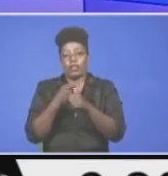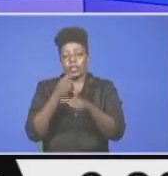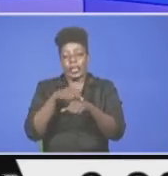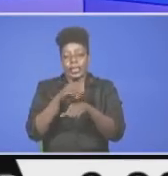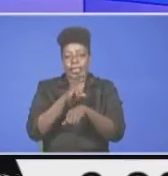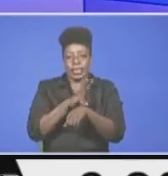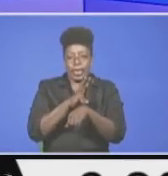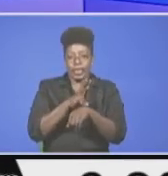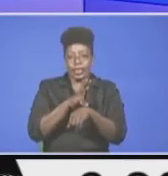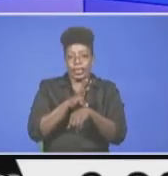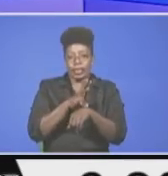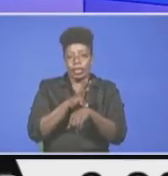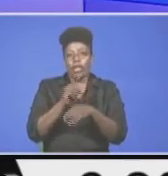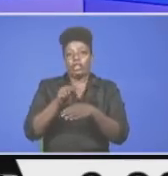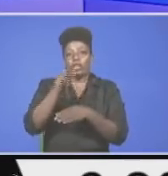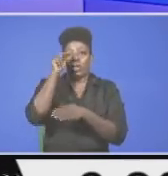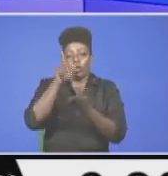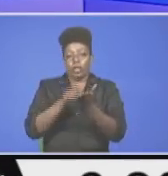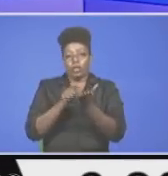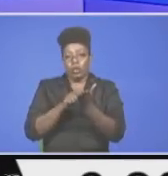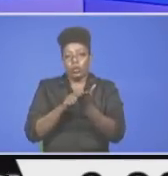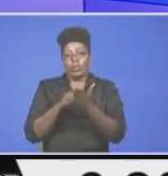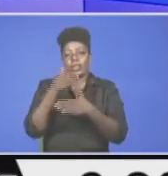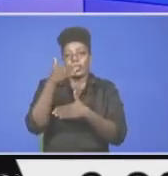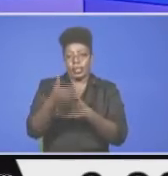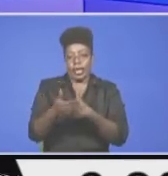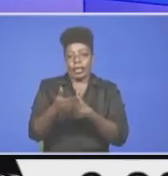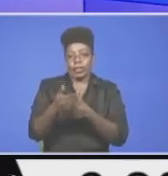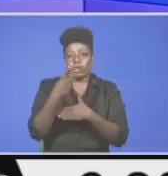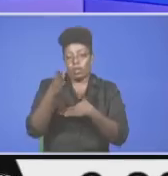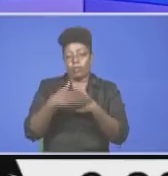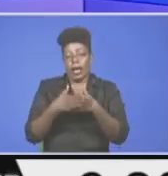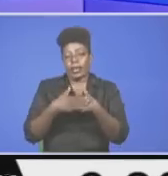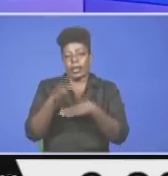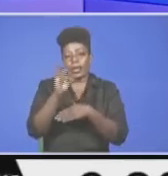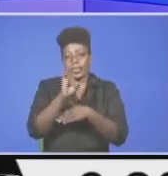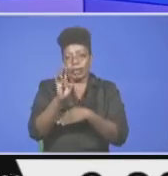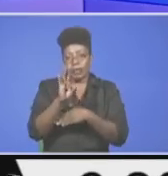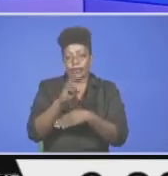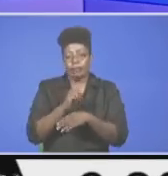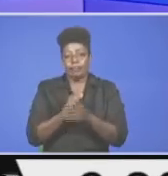First at 6. Stay tuned, though. The Northern Edition is up next, and we'll see you back here at 7.